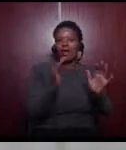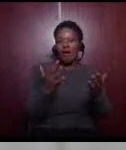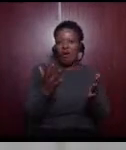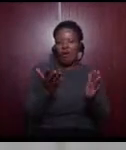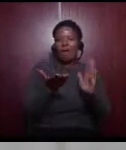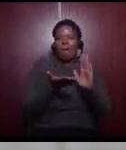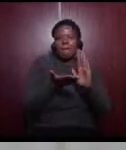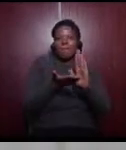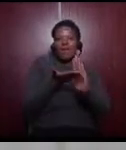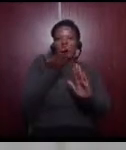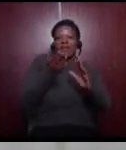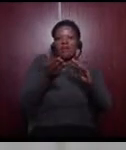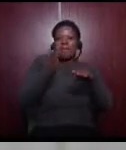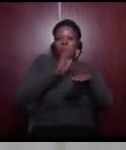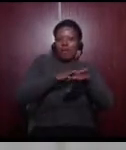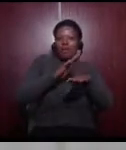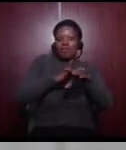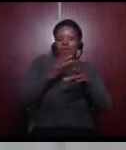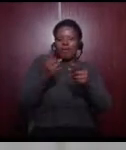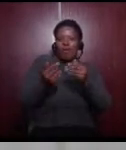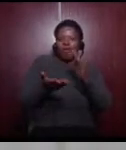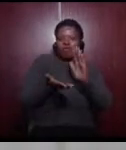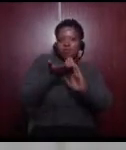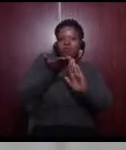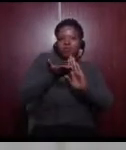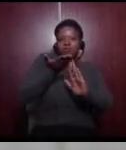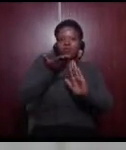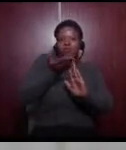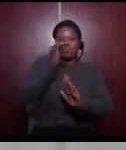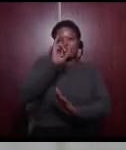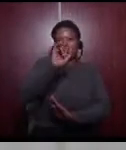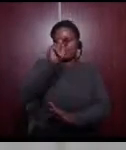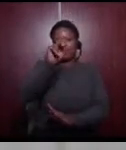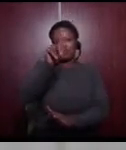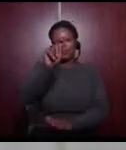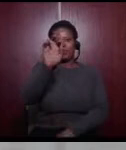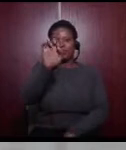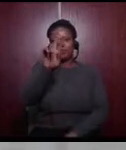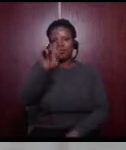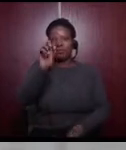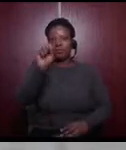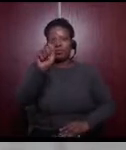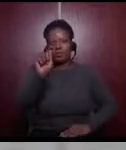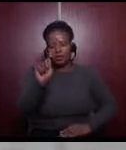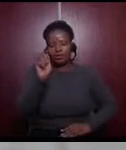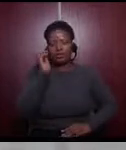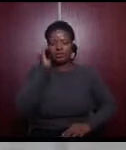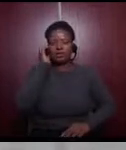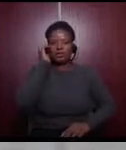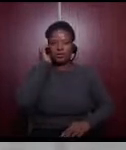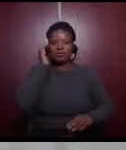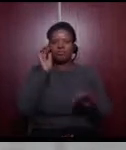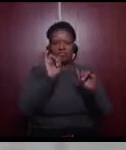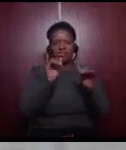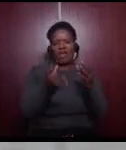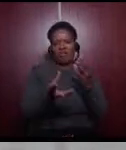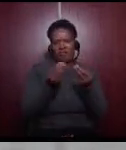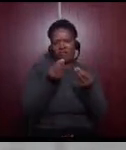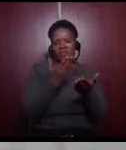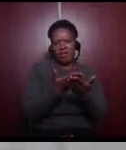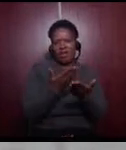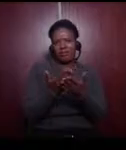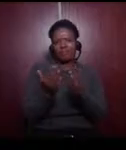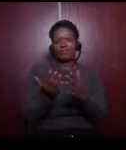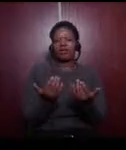every month there is an interest that is accruing on those funds. So sibuyela kwi-question kasisi